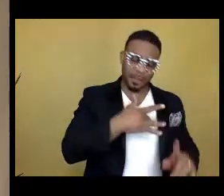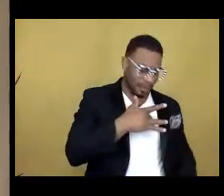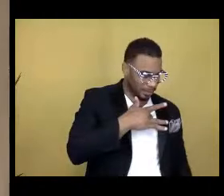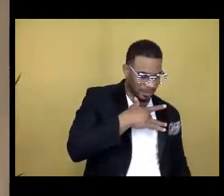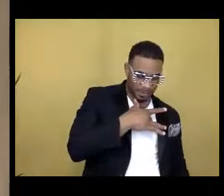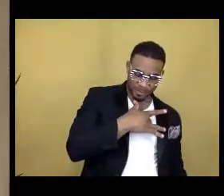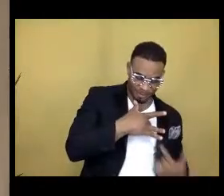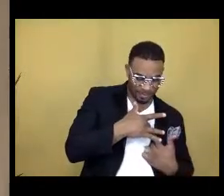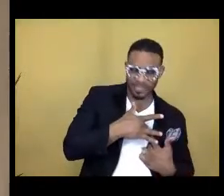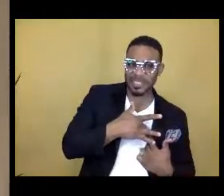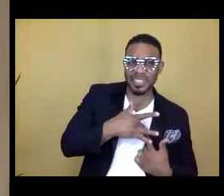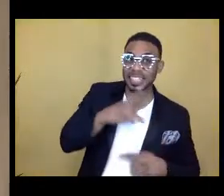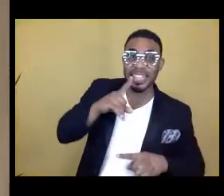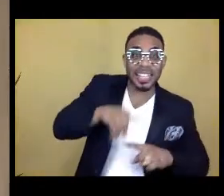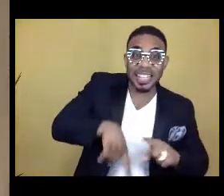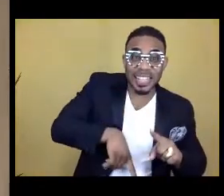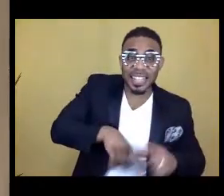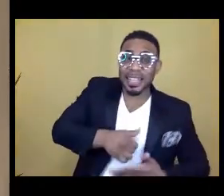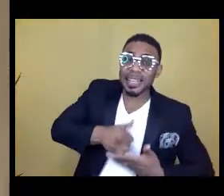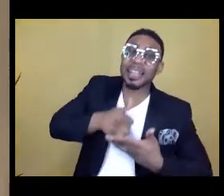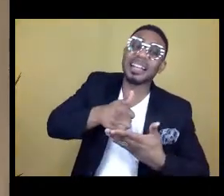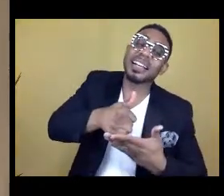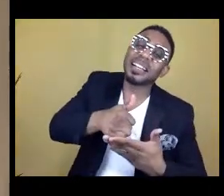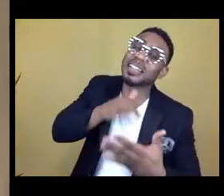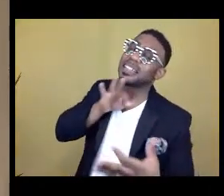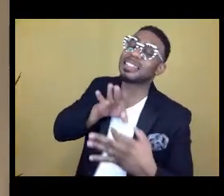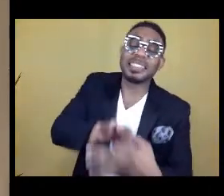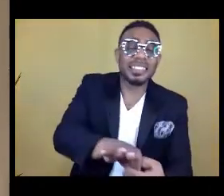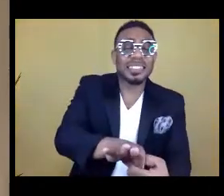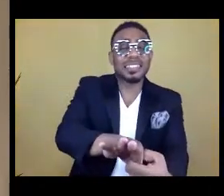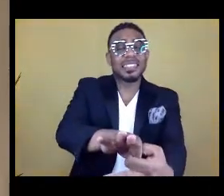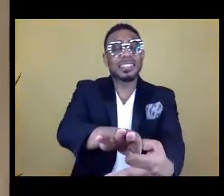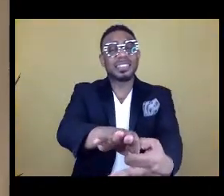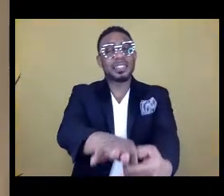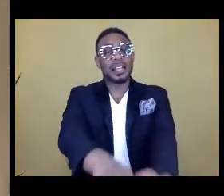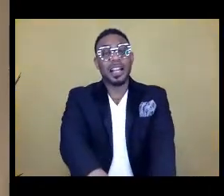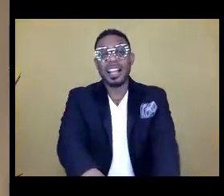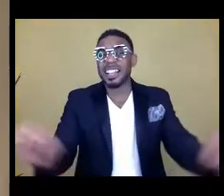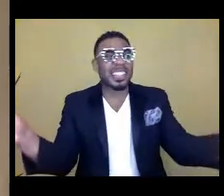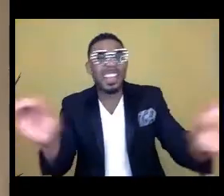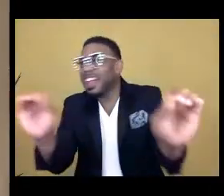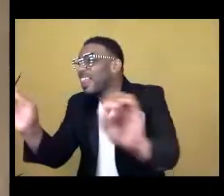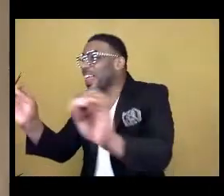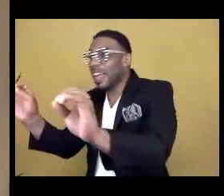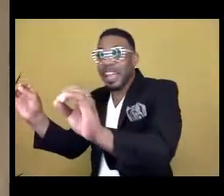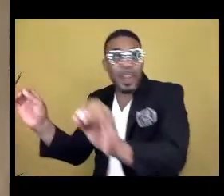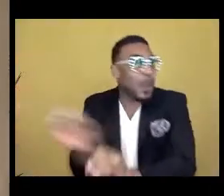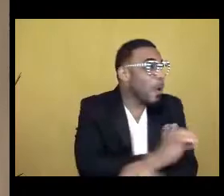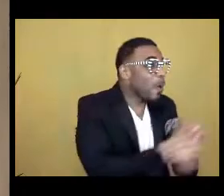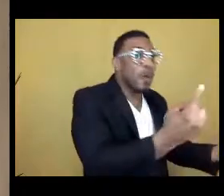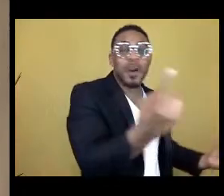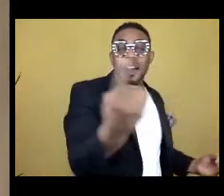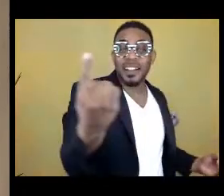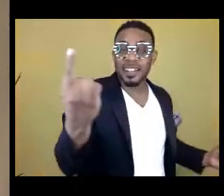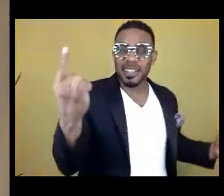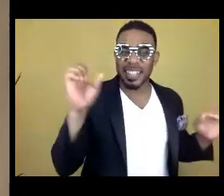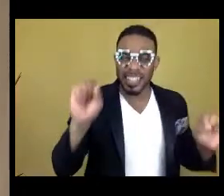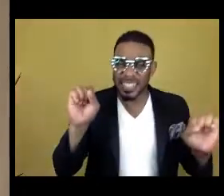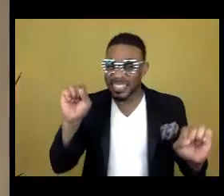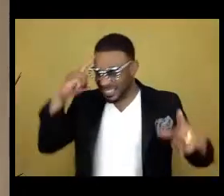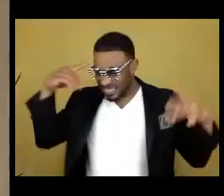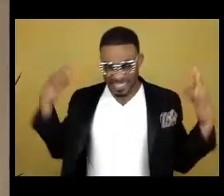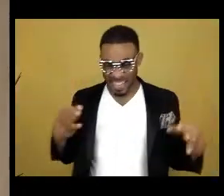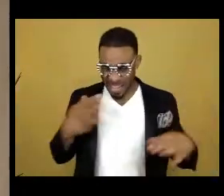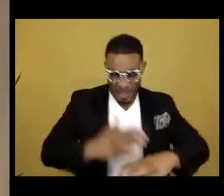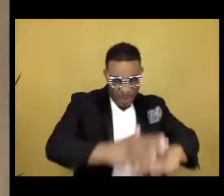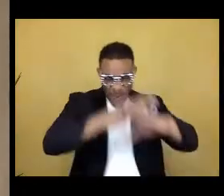heart cannot help plunging in, and nothing and no one can stand